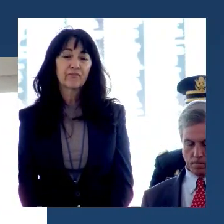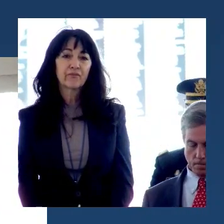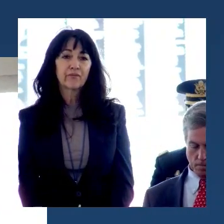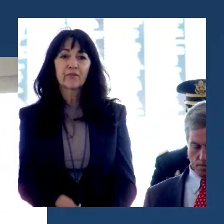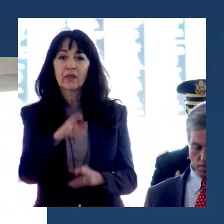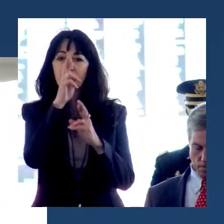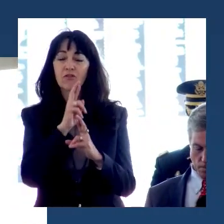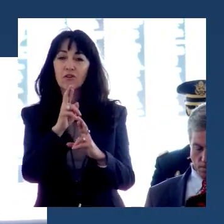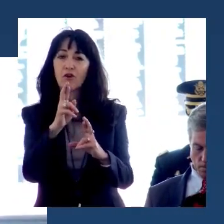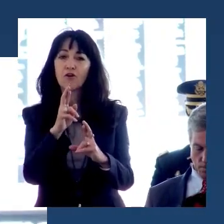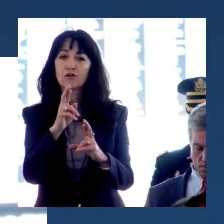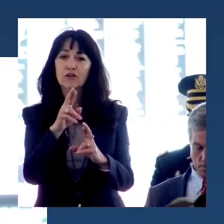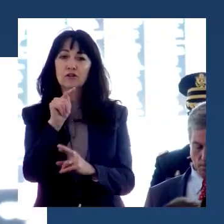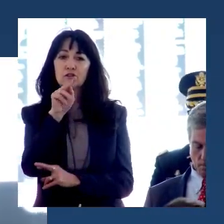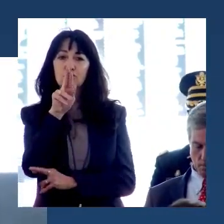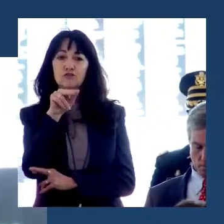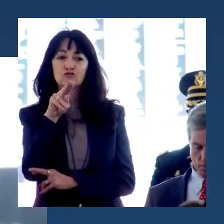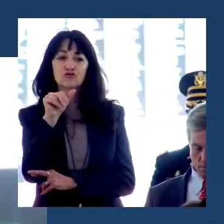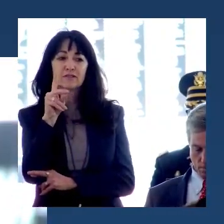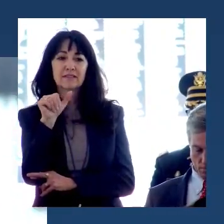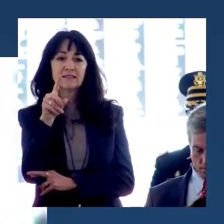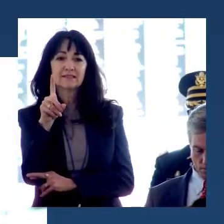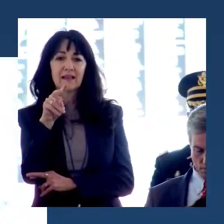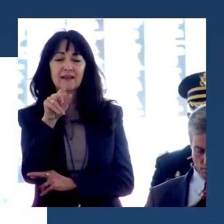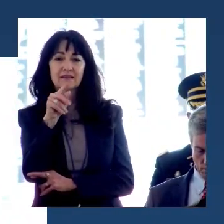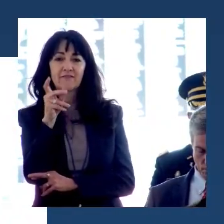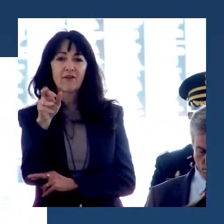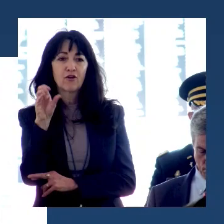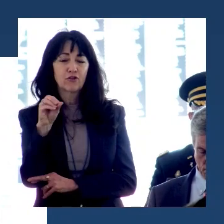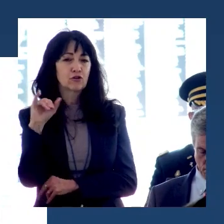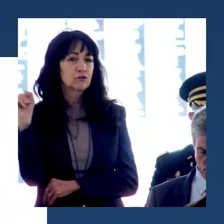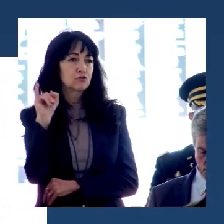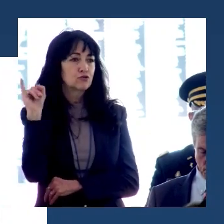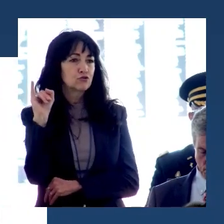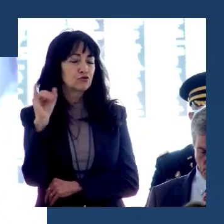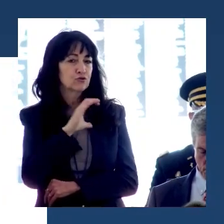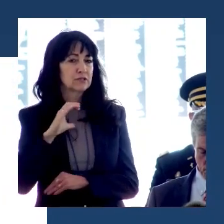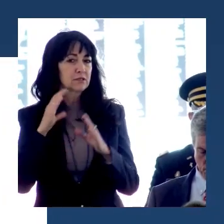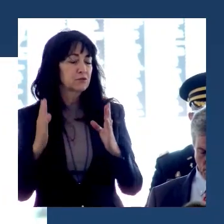The Honorable Trinidad Navarro, Insurance Commissioner.